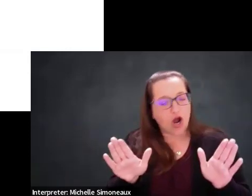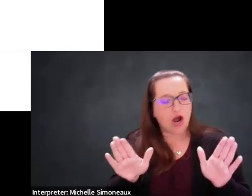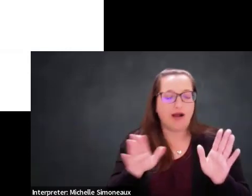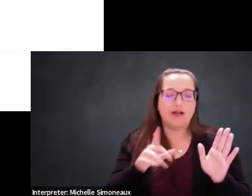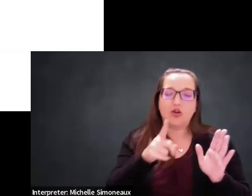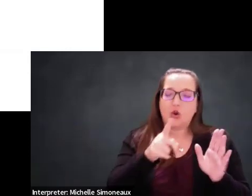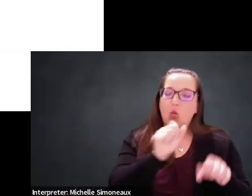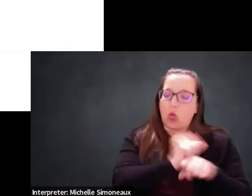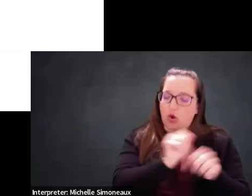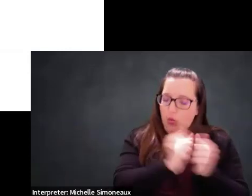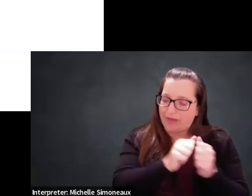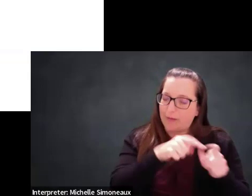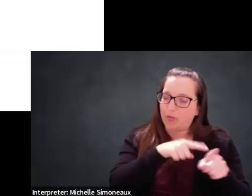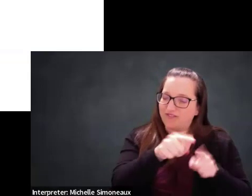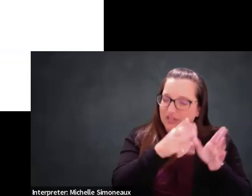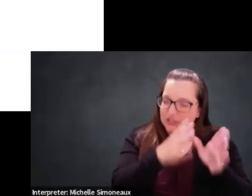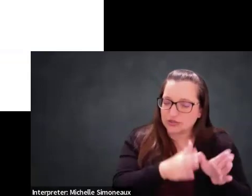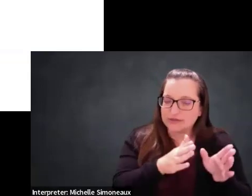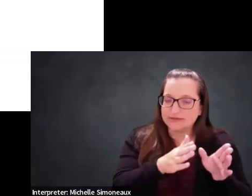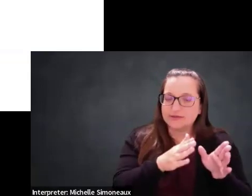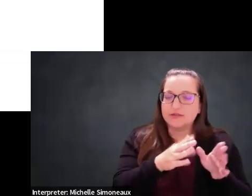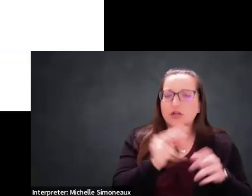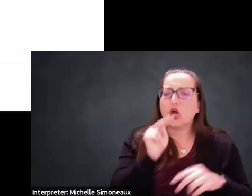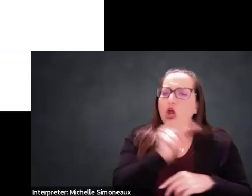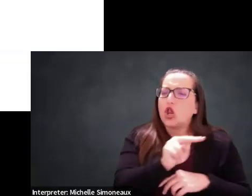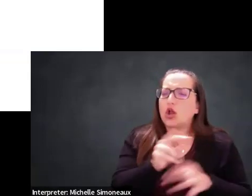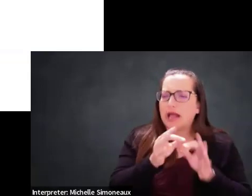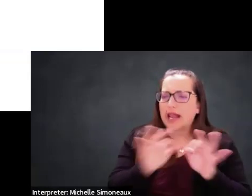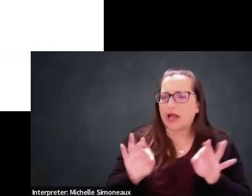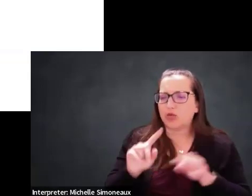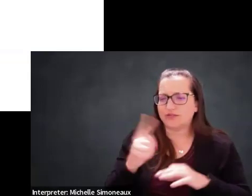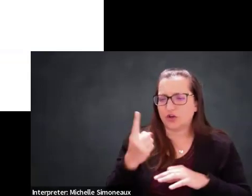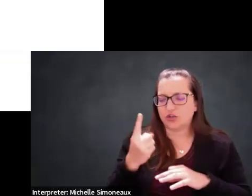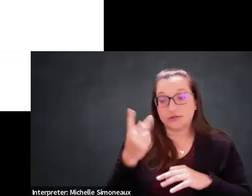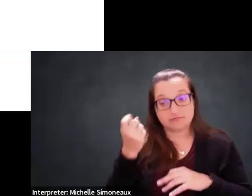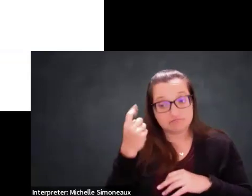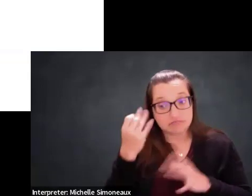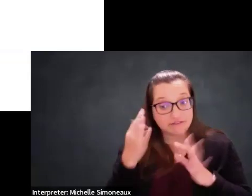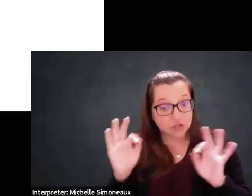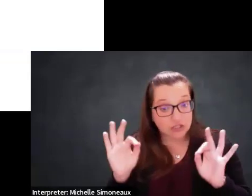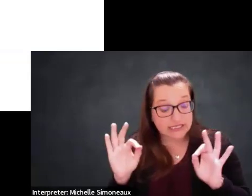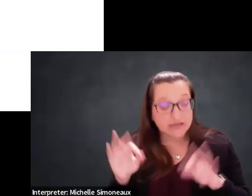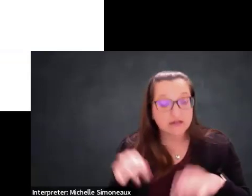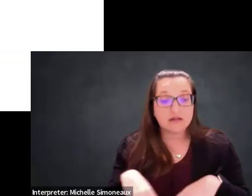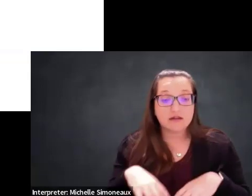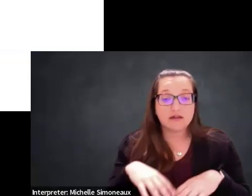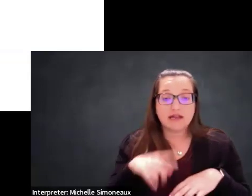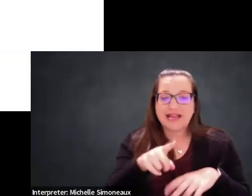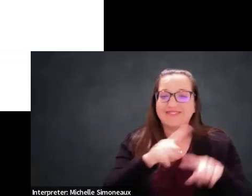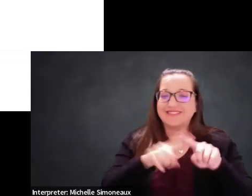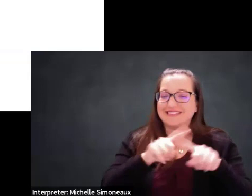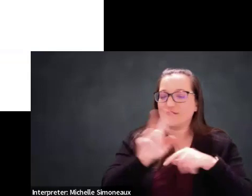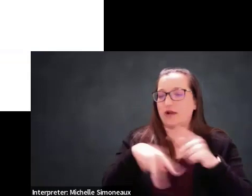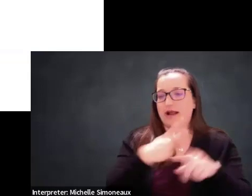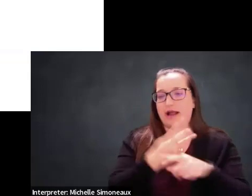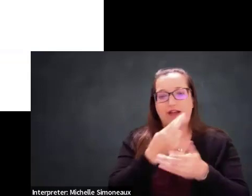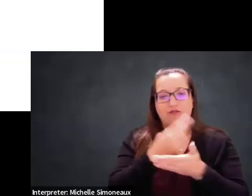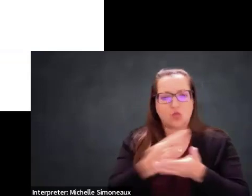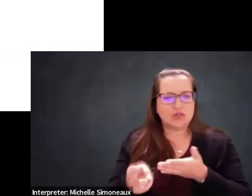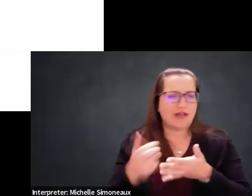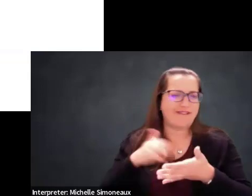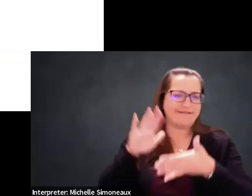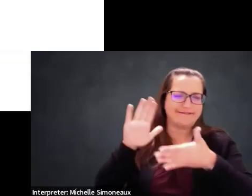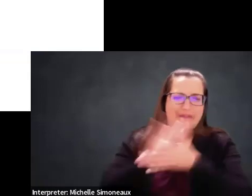take a look on their website through Language First and is a free resource. So, and it all is linked with different sorts of resources and videos